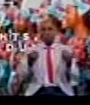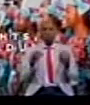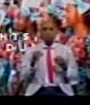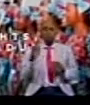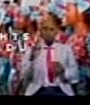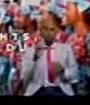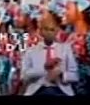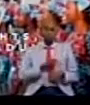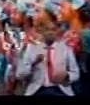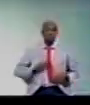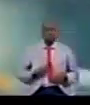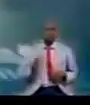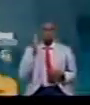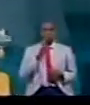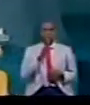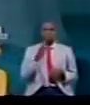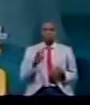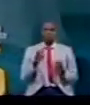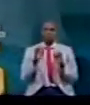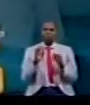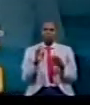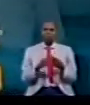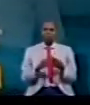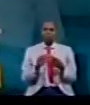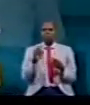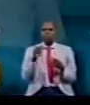Surrender all to him.